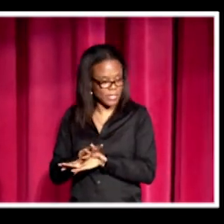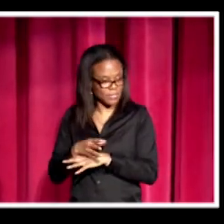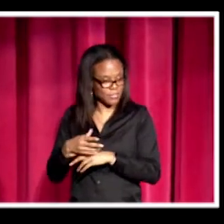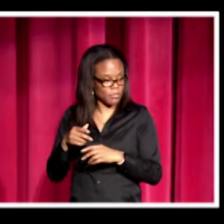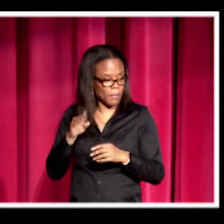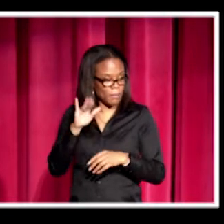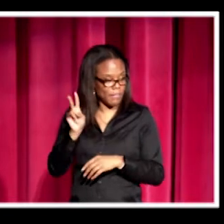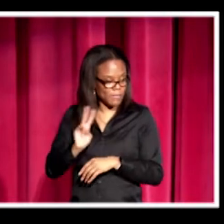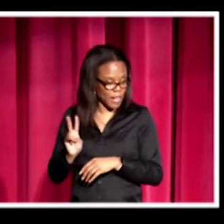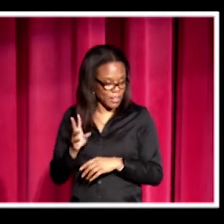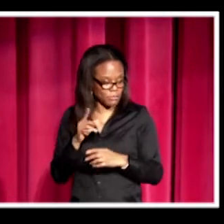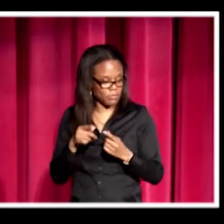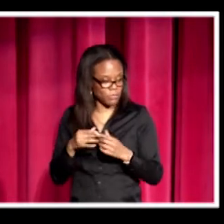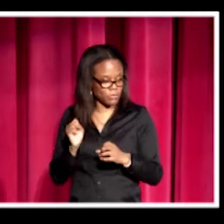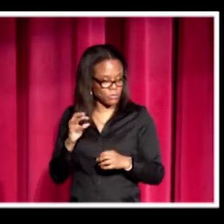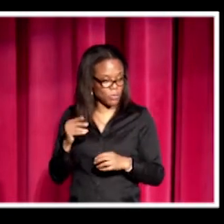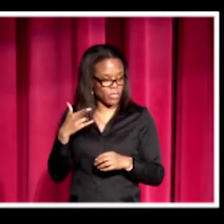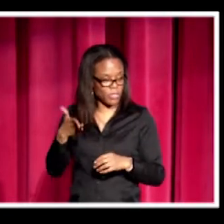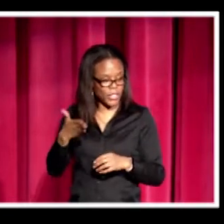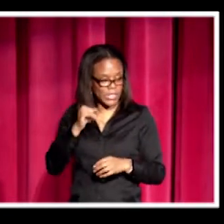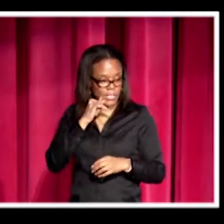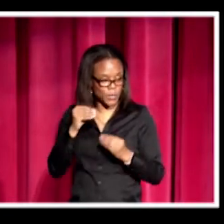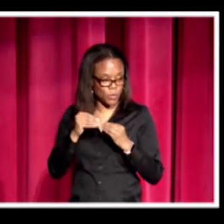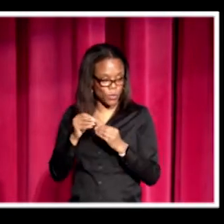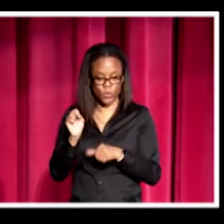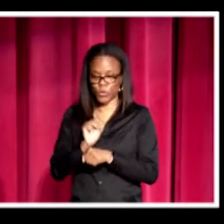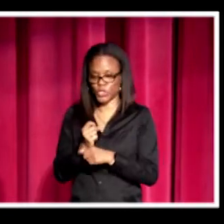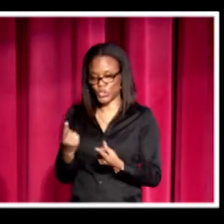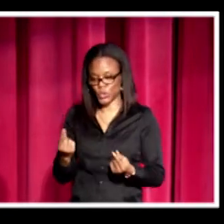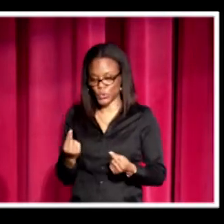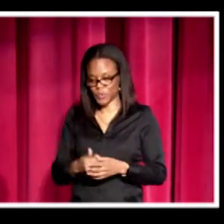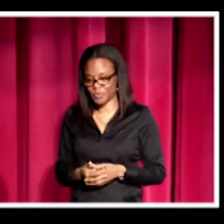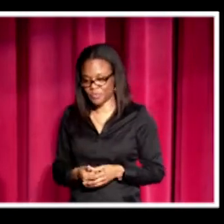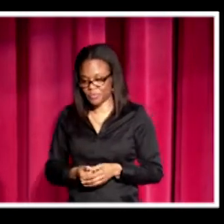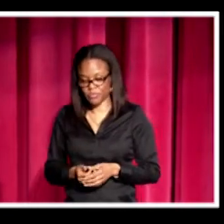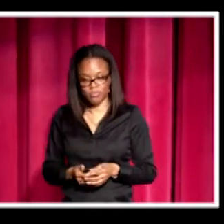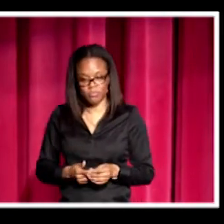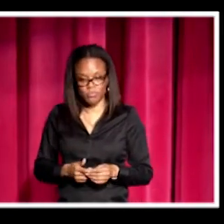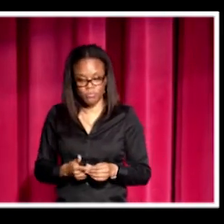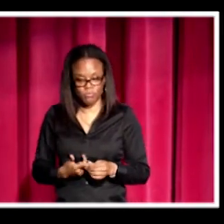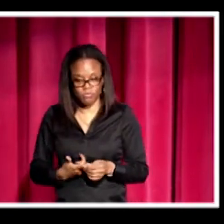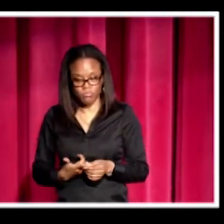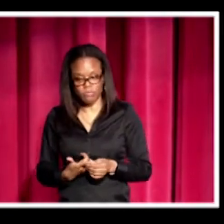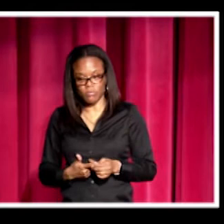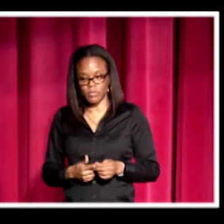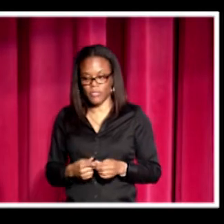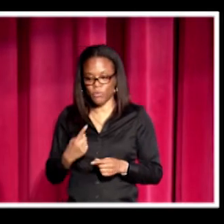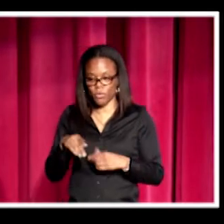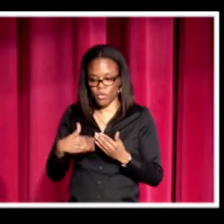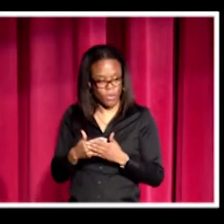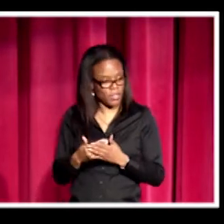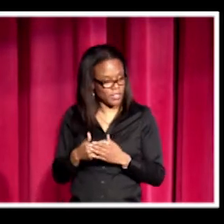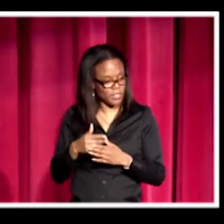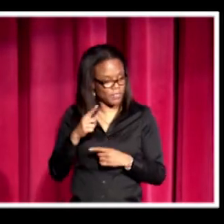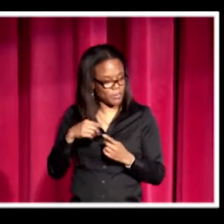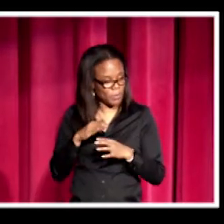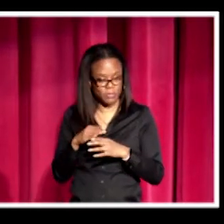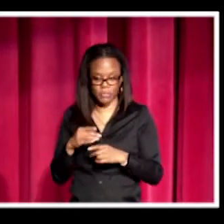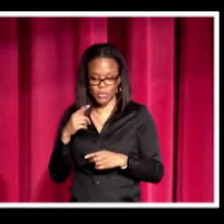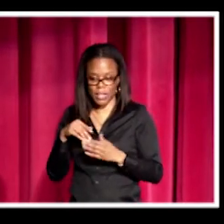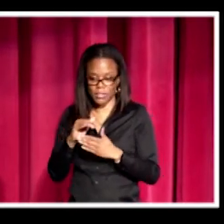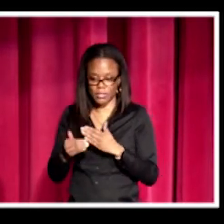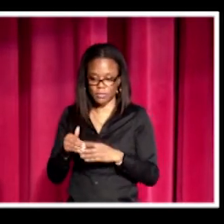your friend, is one too many. And we have to drive it all down. And so for all of our communities and